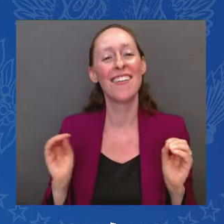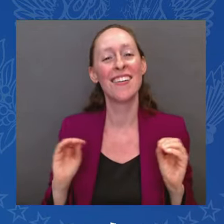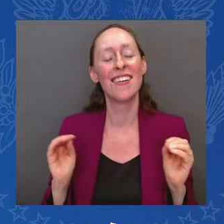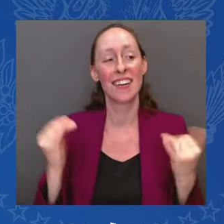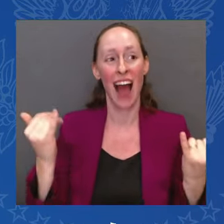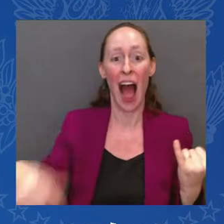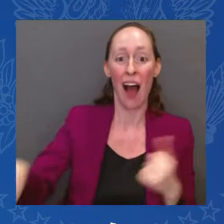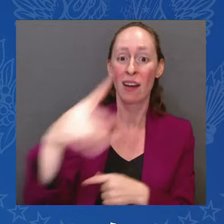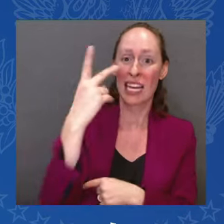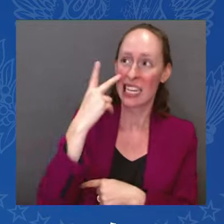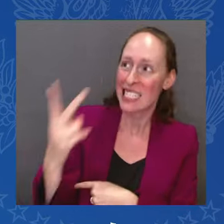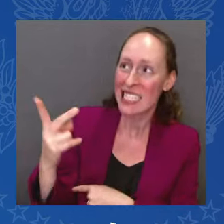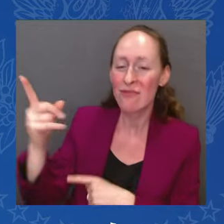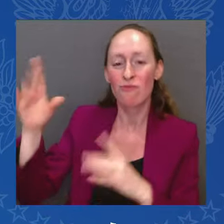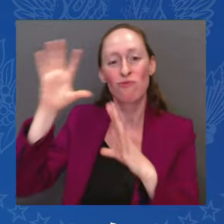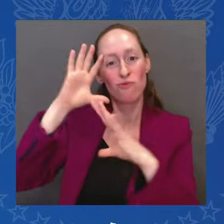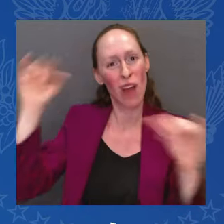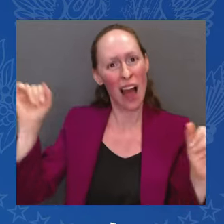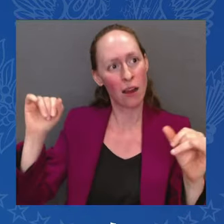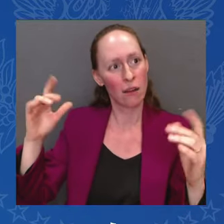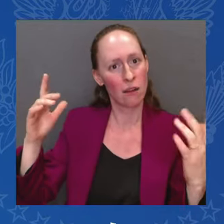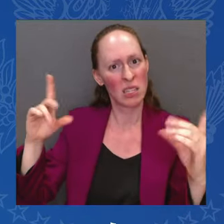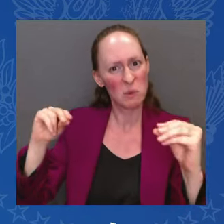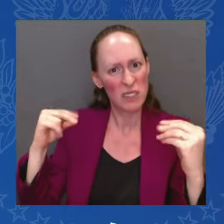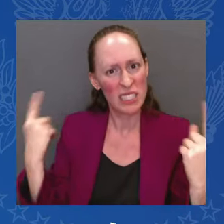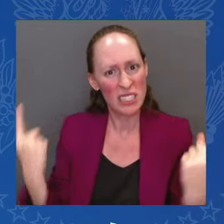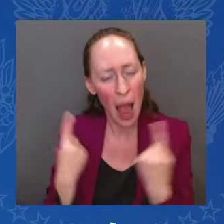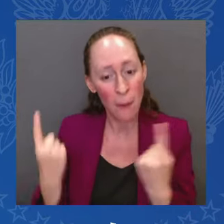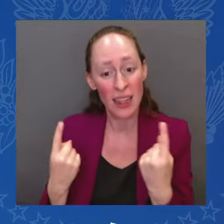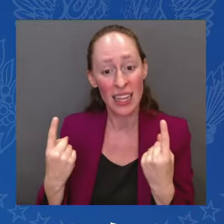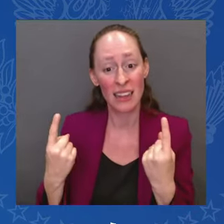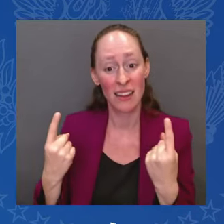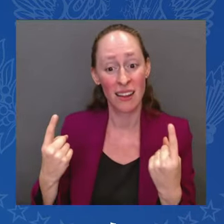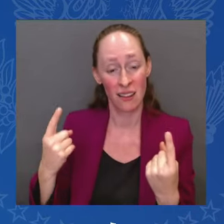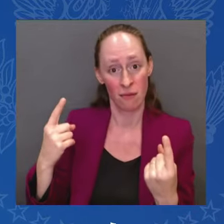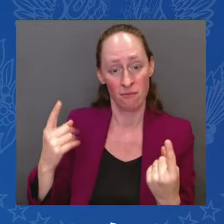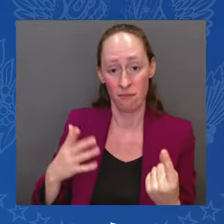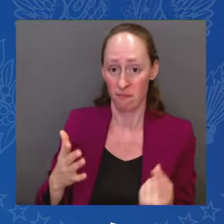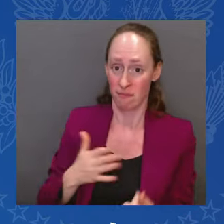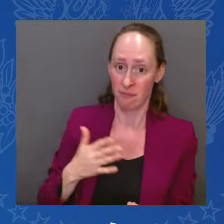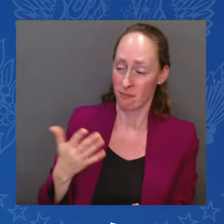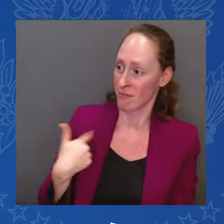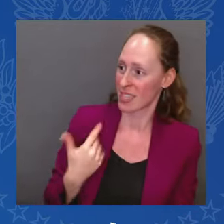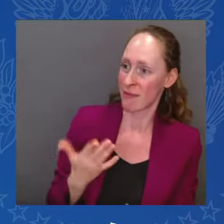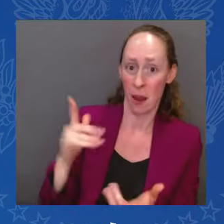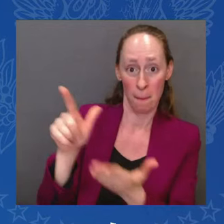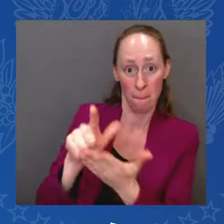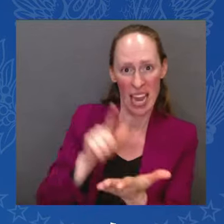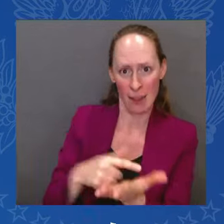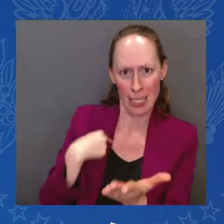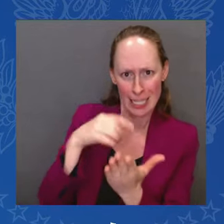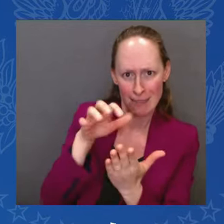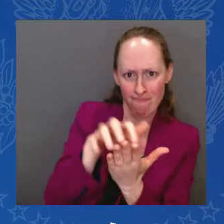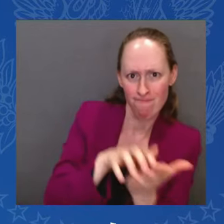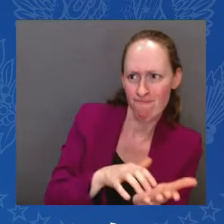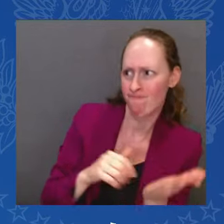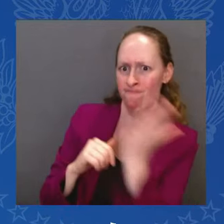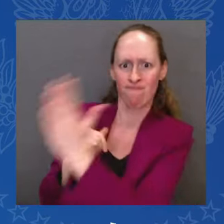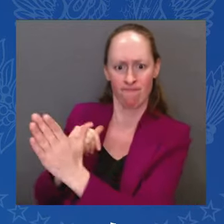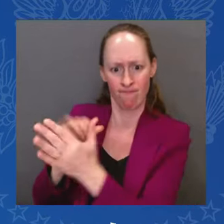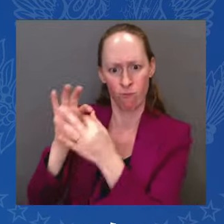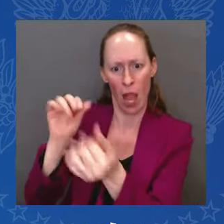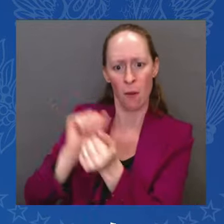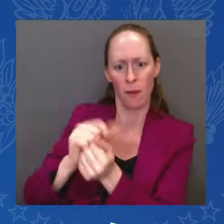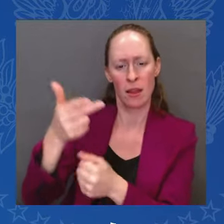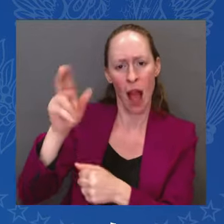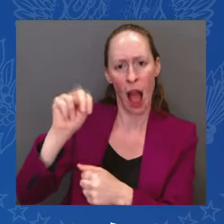My very first bill as a member of Congress was to introduce the Office of Gun Violence Prevention Act of 2023.